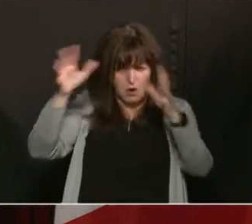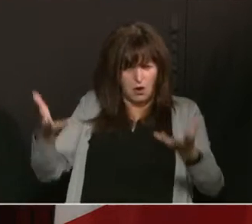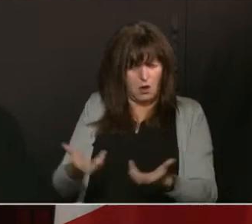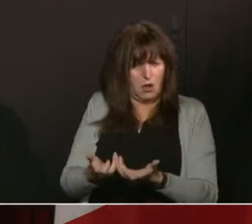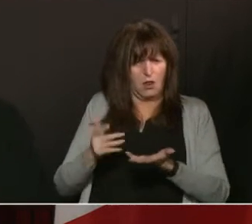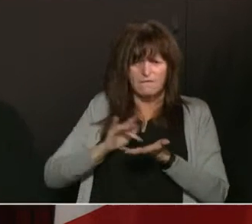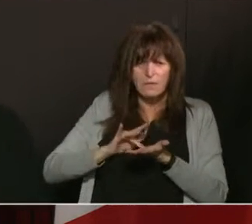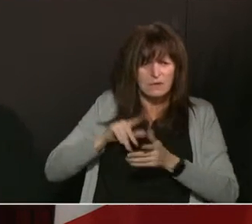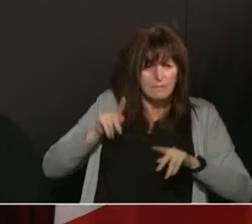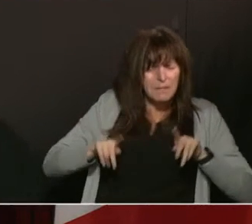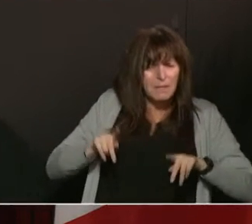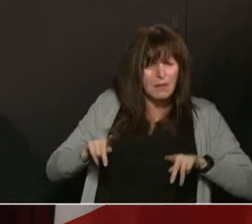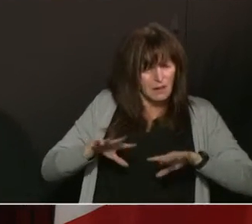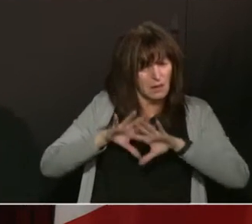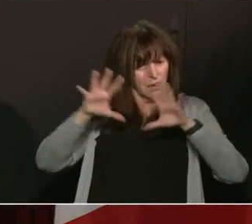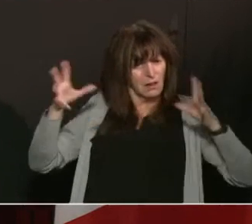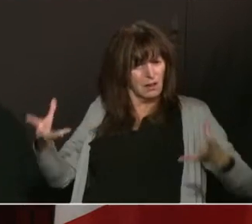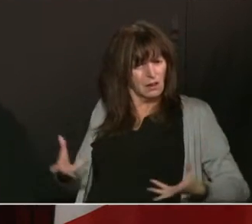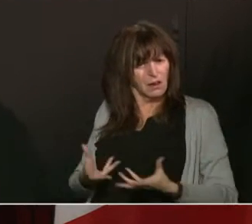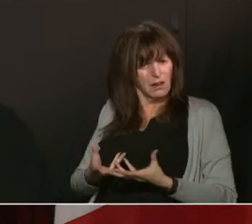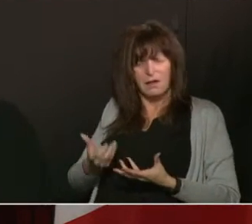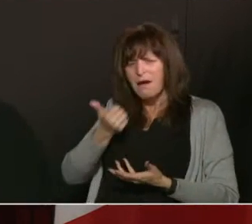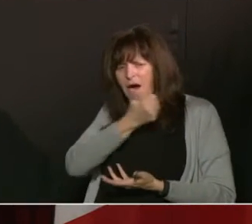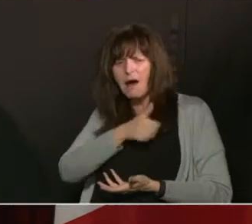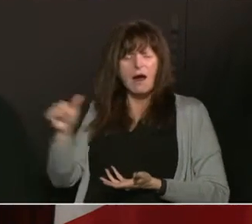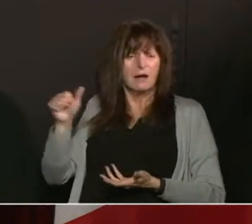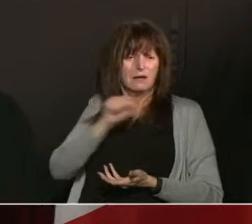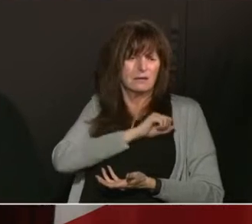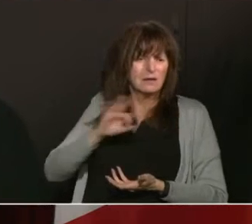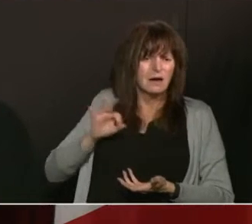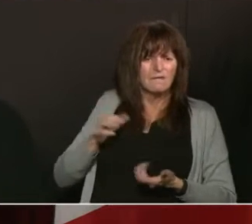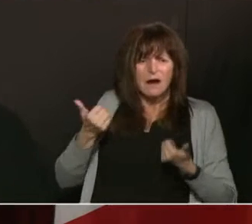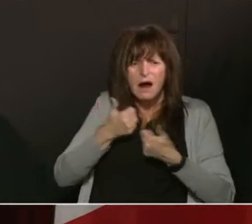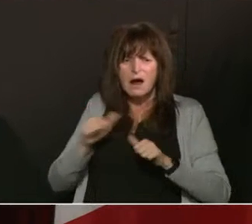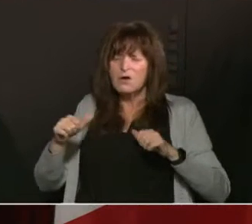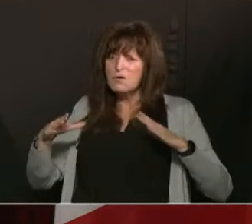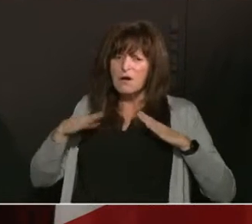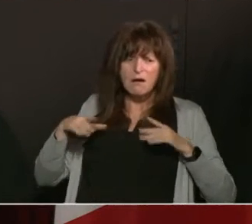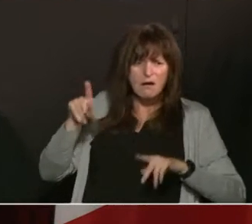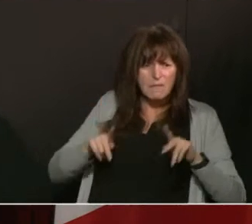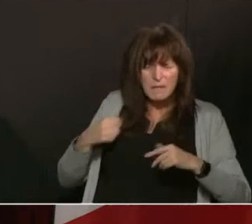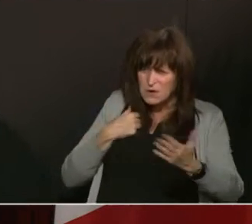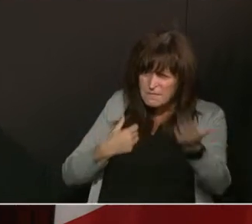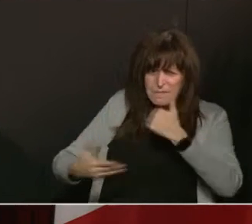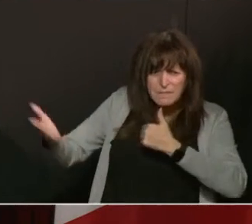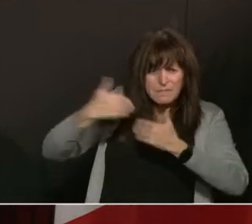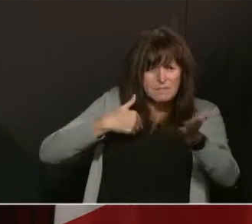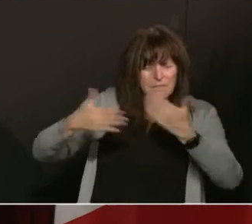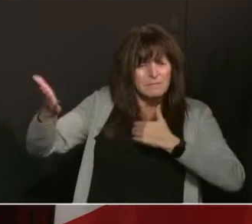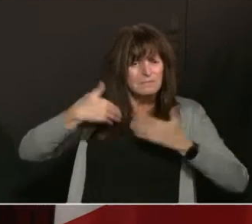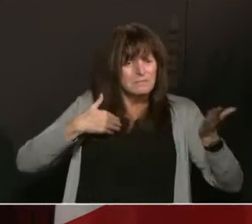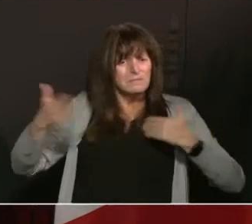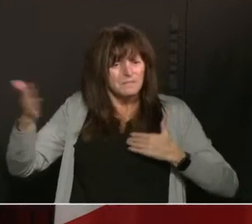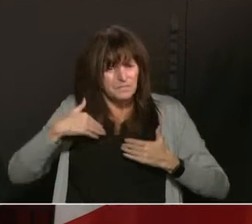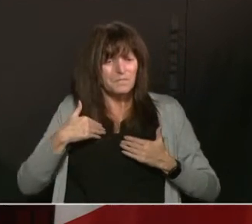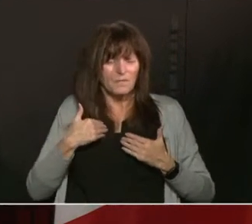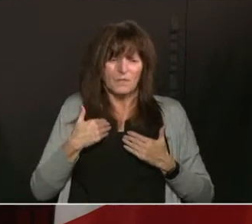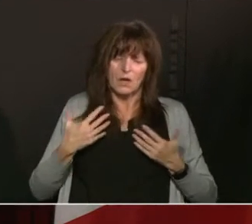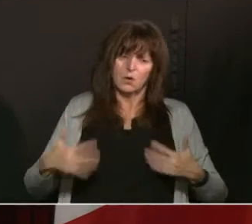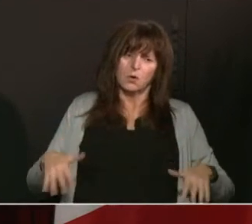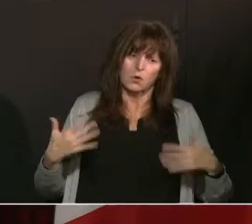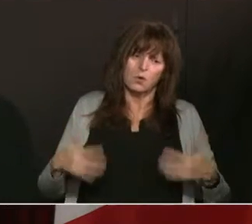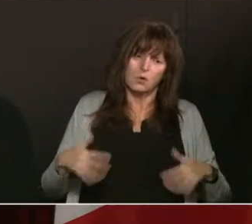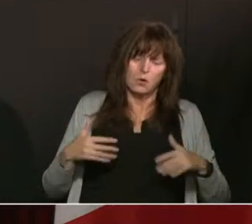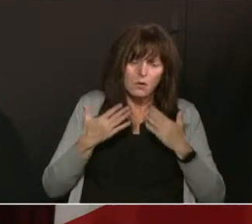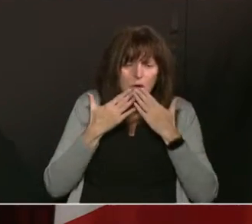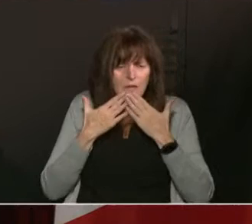staff that have a skill set that can contribute. And so far, as I've said, I personally am so thankful to all of the healthcare